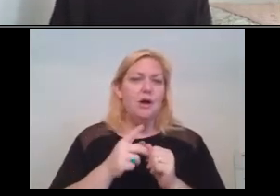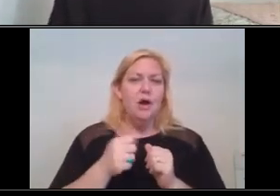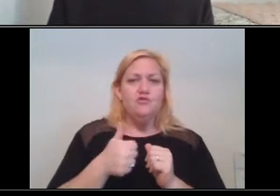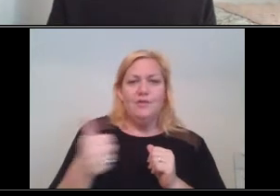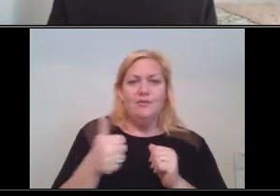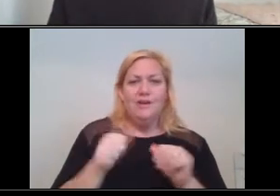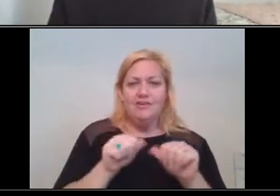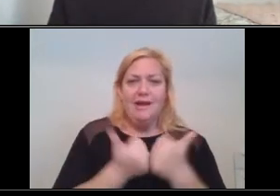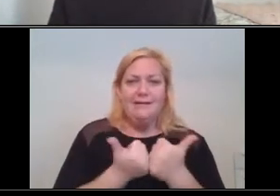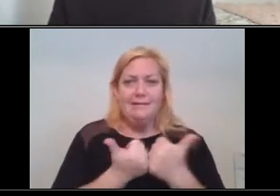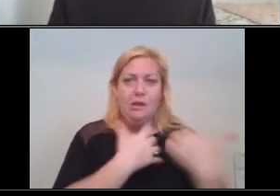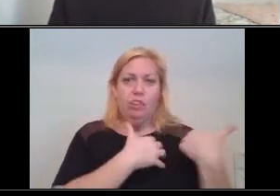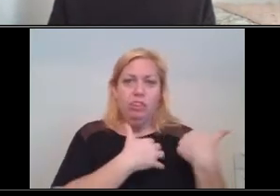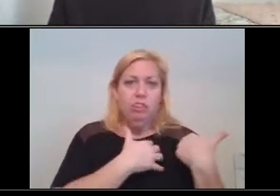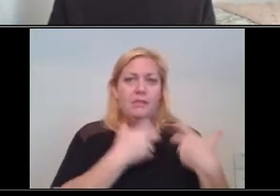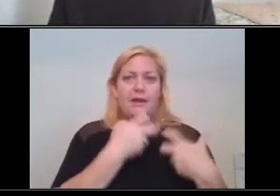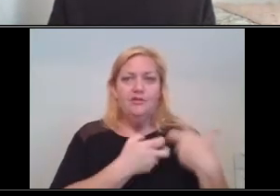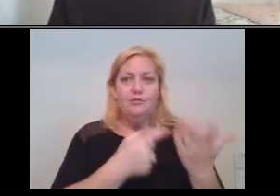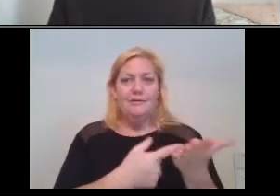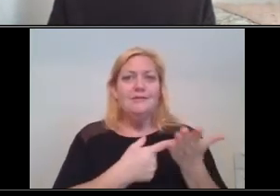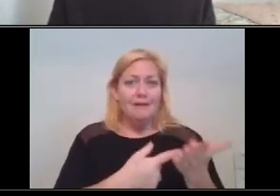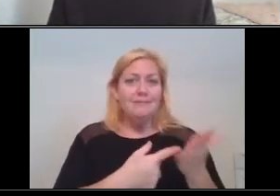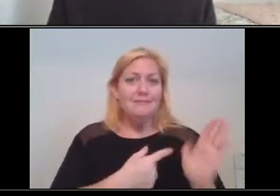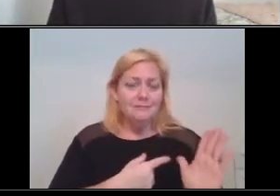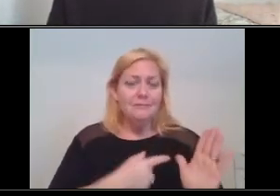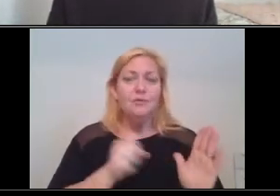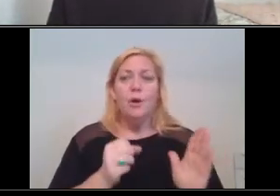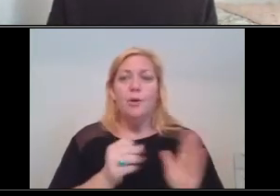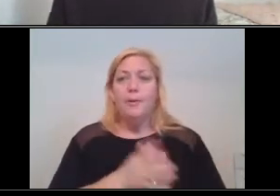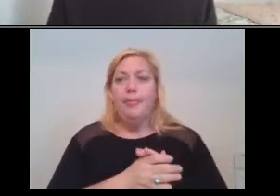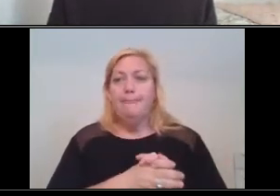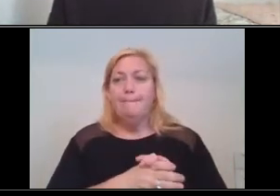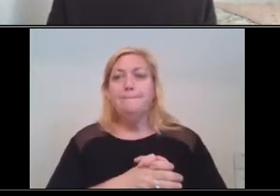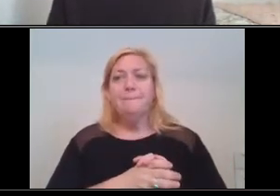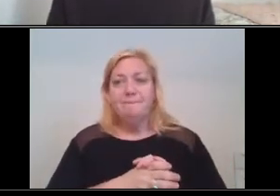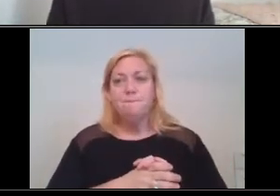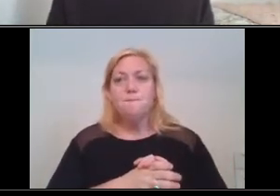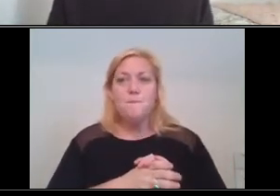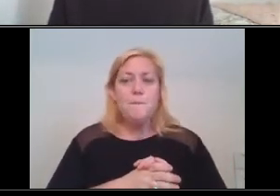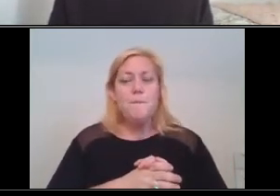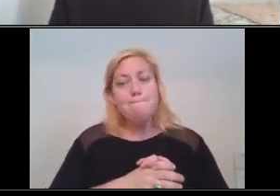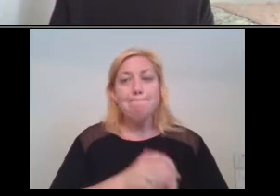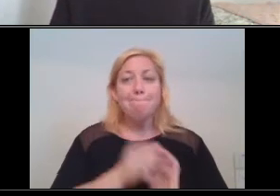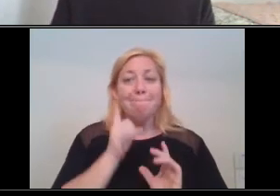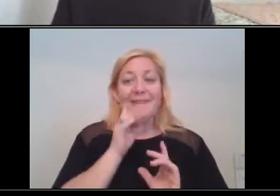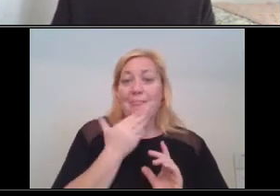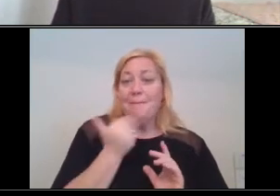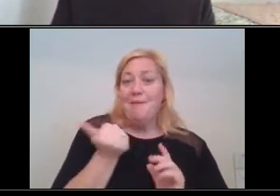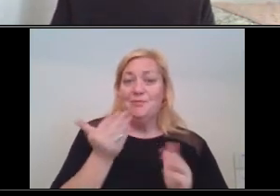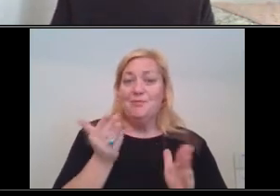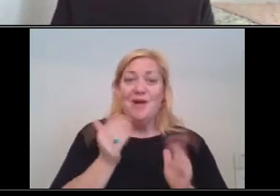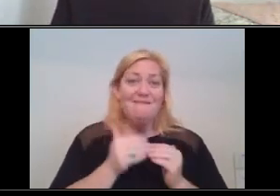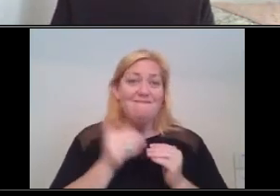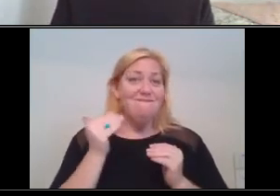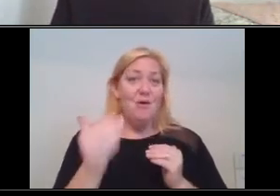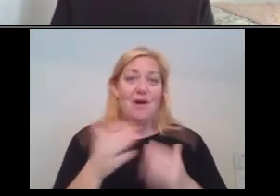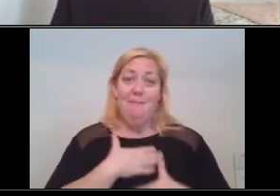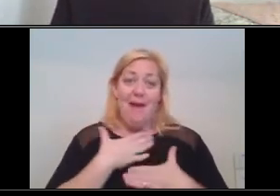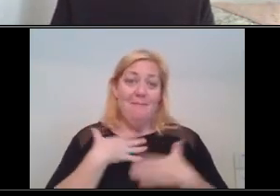agency issue to discuss. So I think that's probably the best way forward. Happy to have